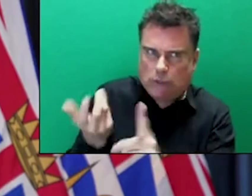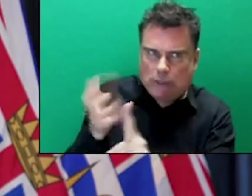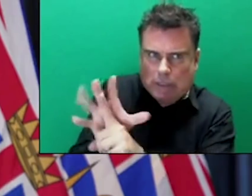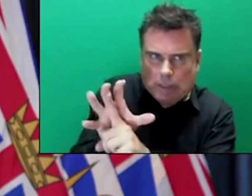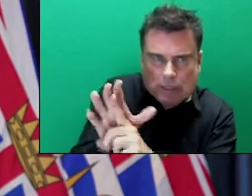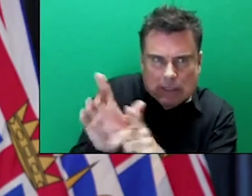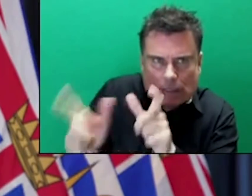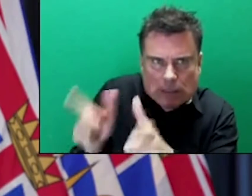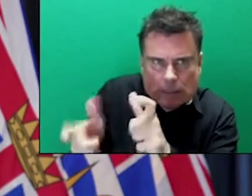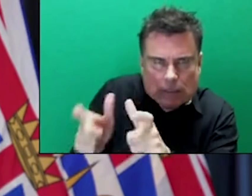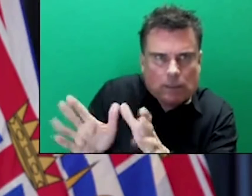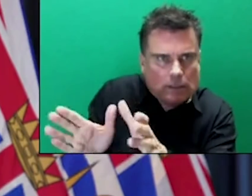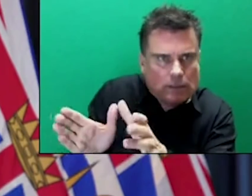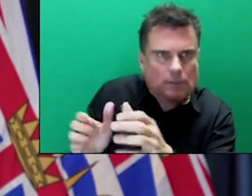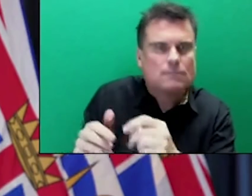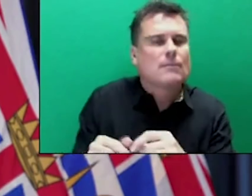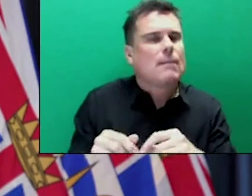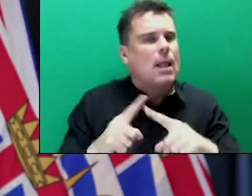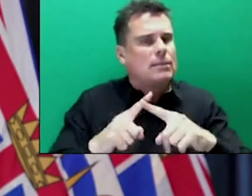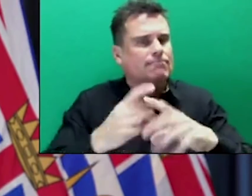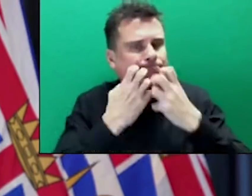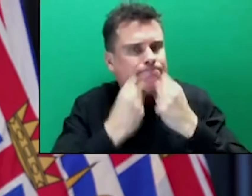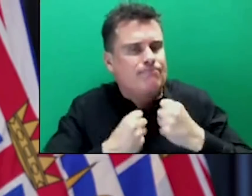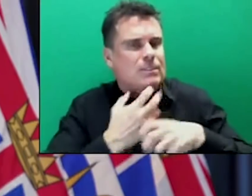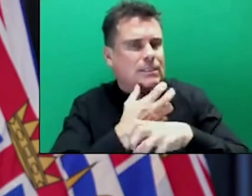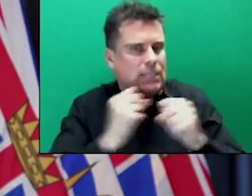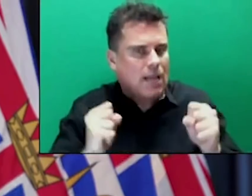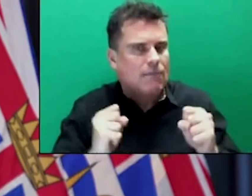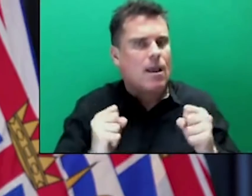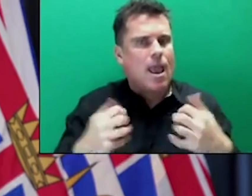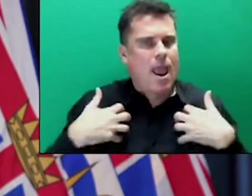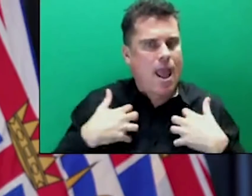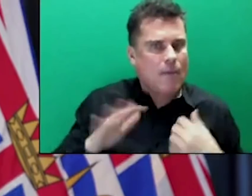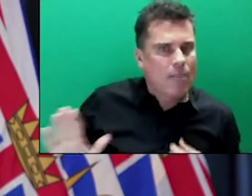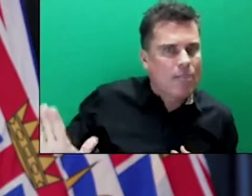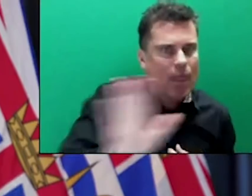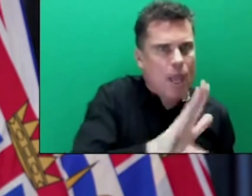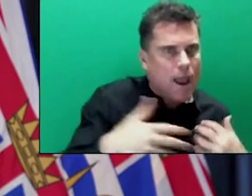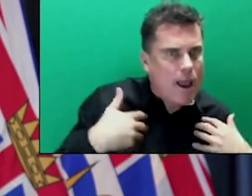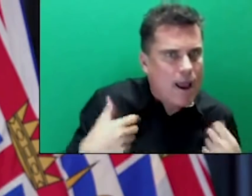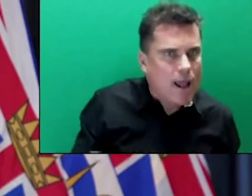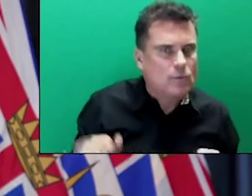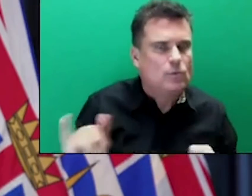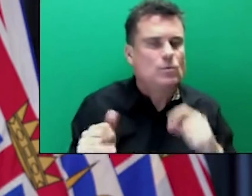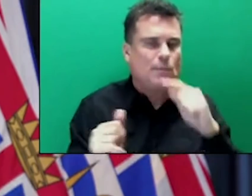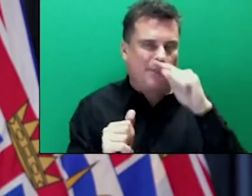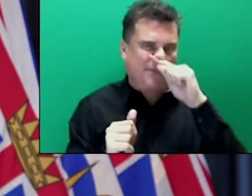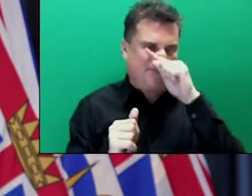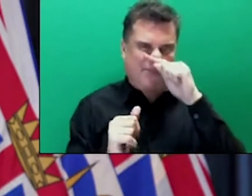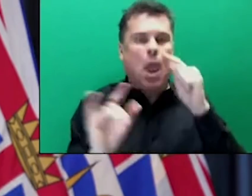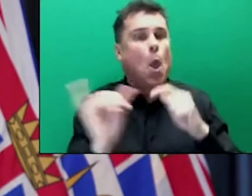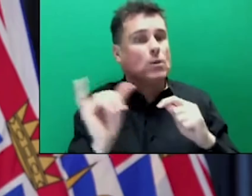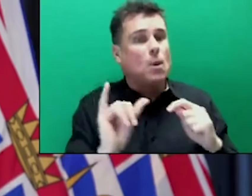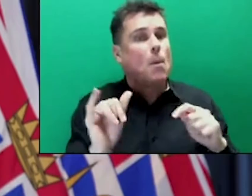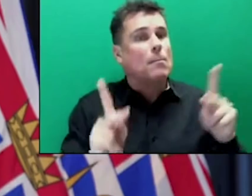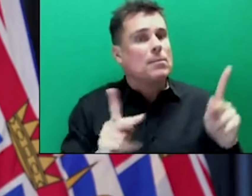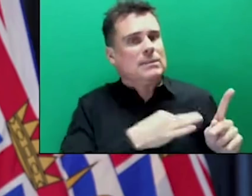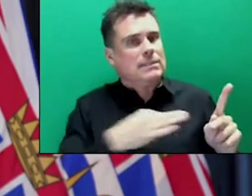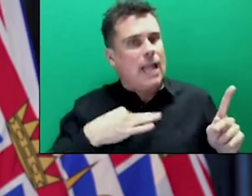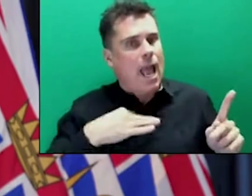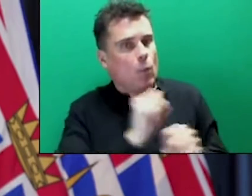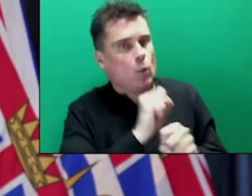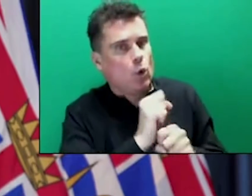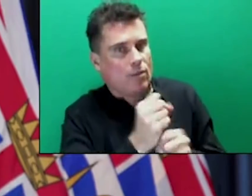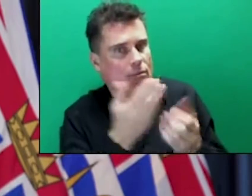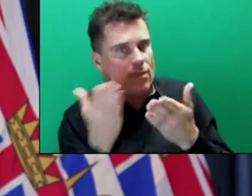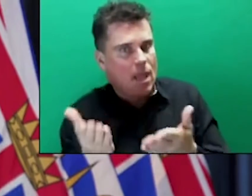animal security and health is maintained as well. And this is, of course, an important measure that we need